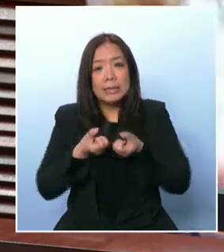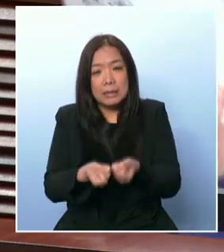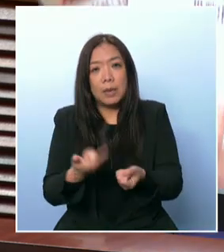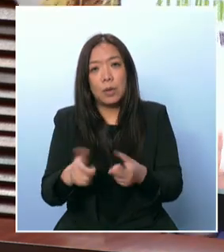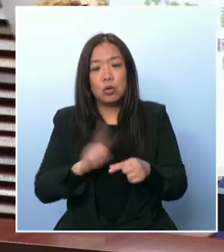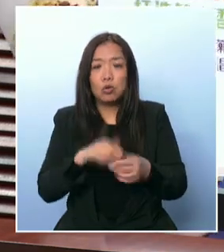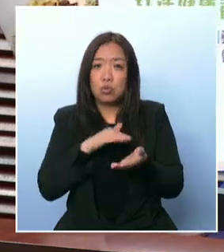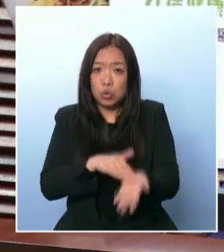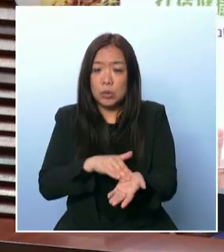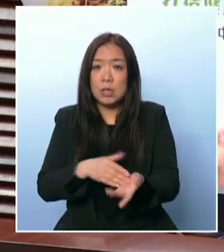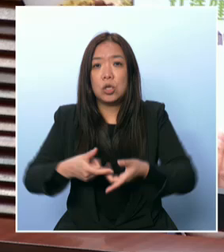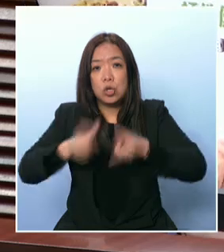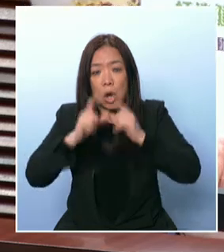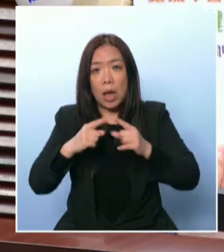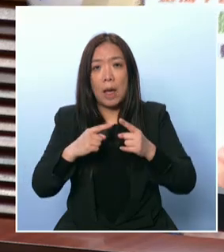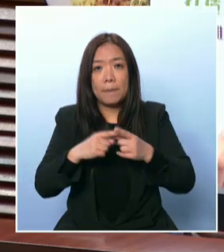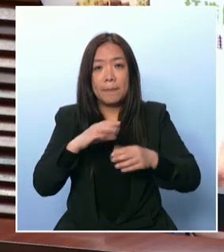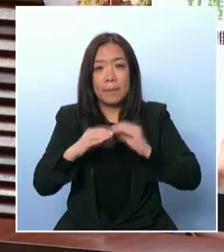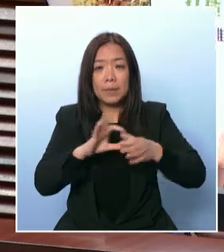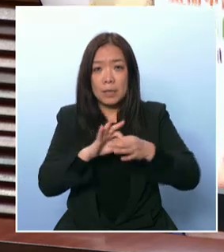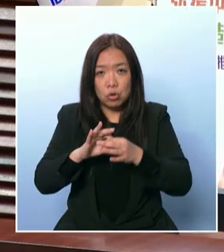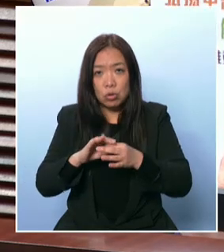Second, I thank